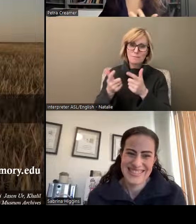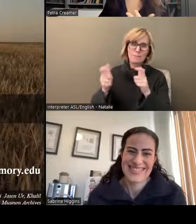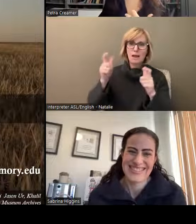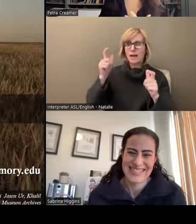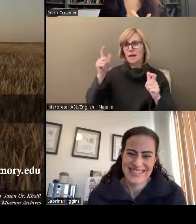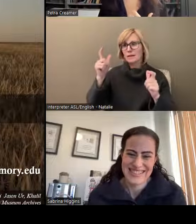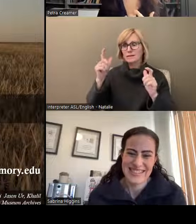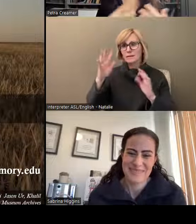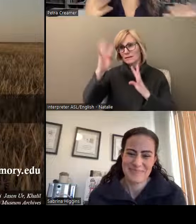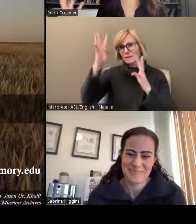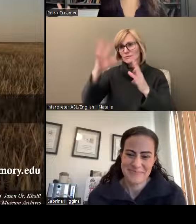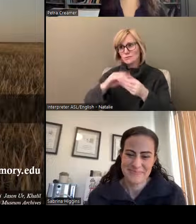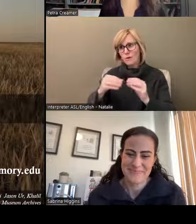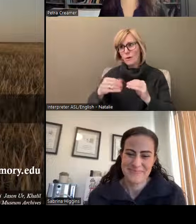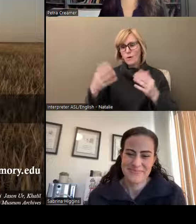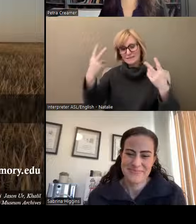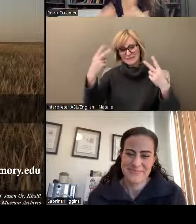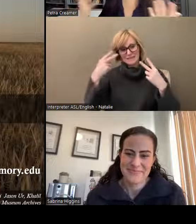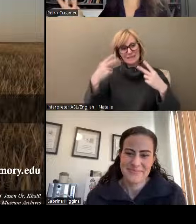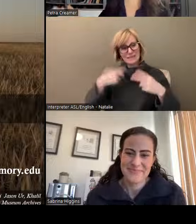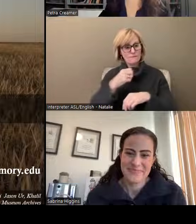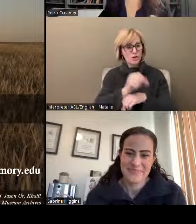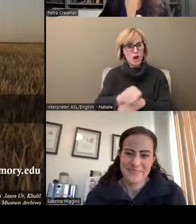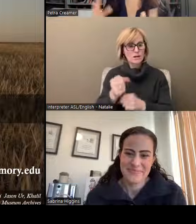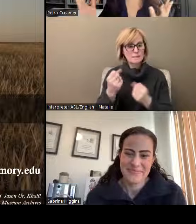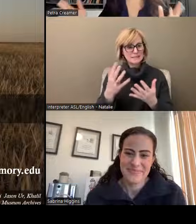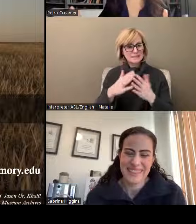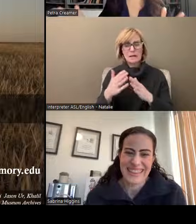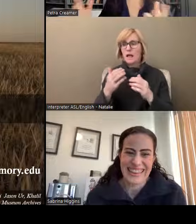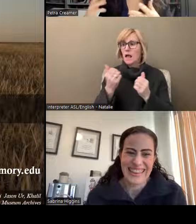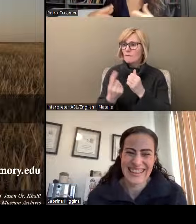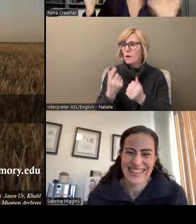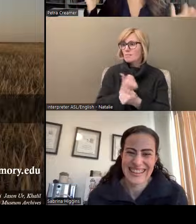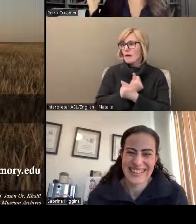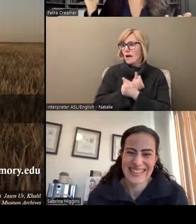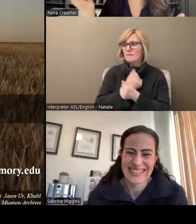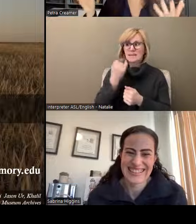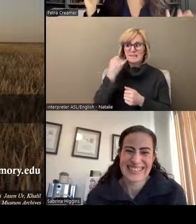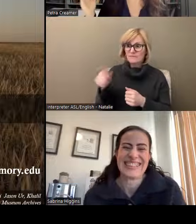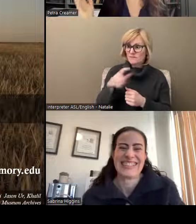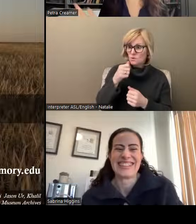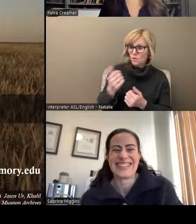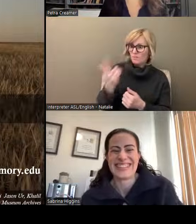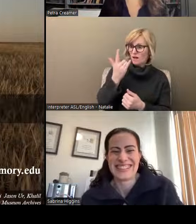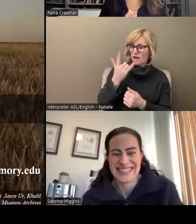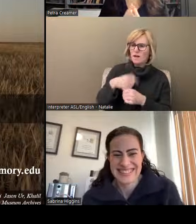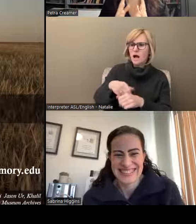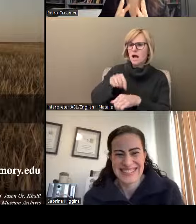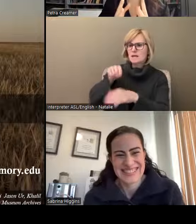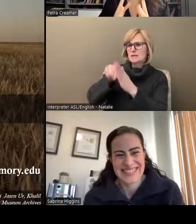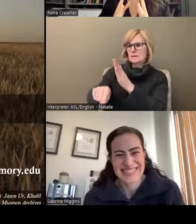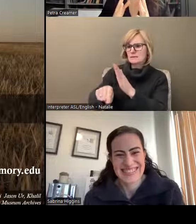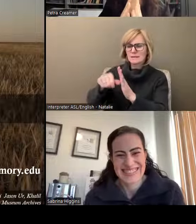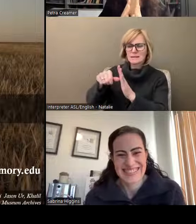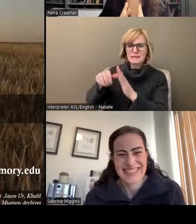look how powerful I am, look how many cities I've conquered, everybody loves me, and the ones who didn't, I put to death and I skinned them alive. The Assyrians were